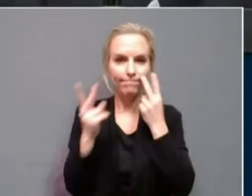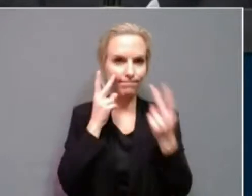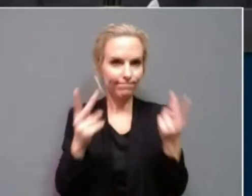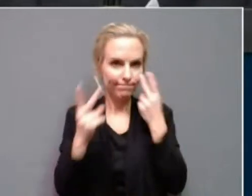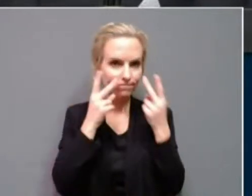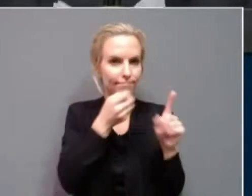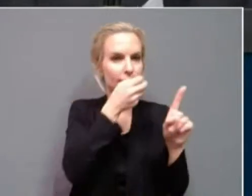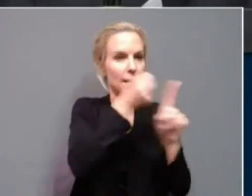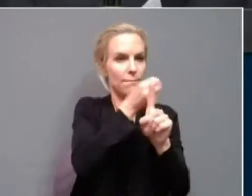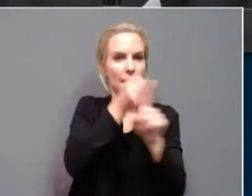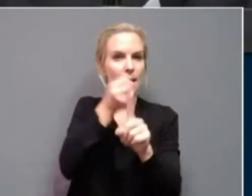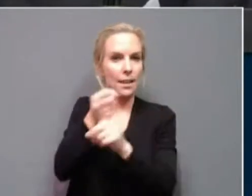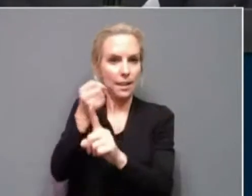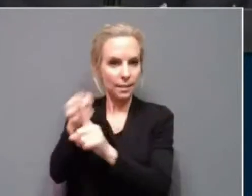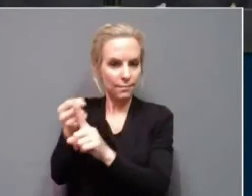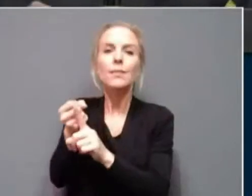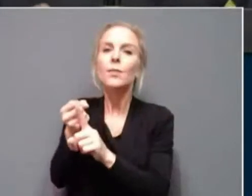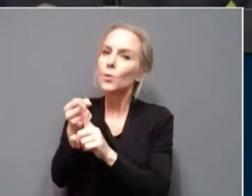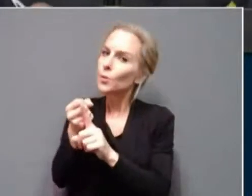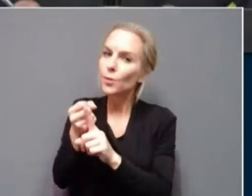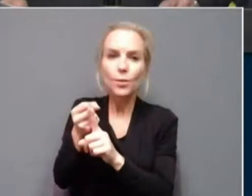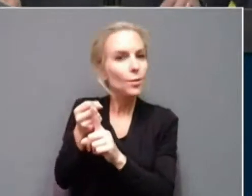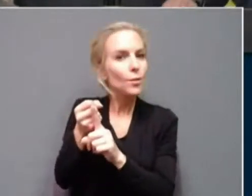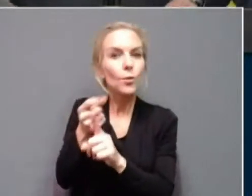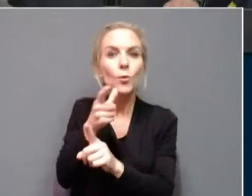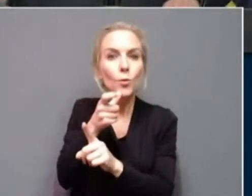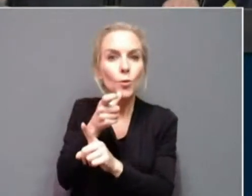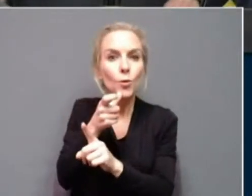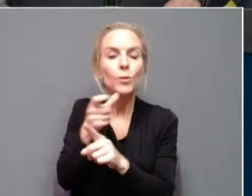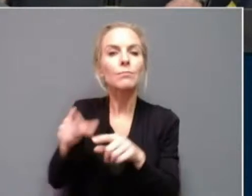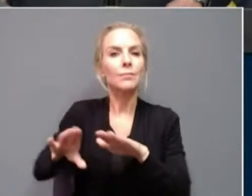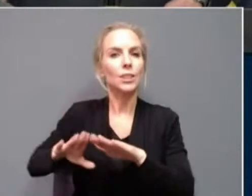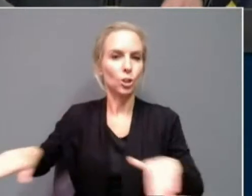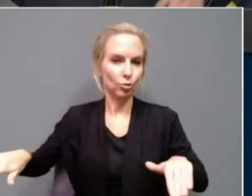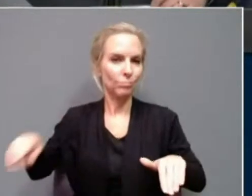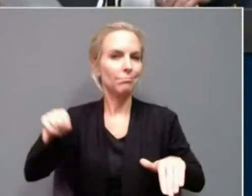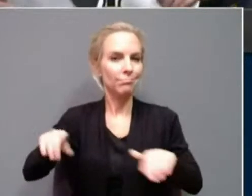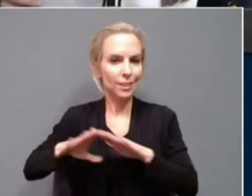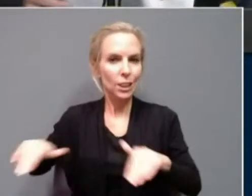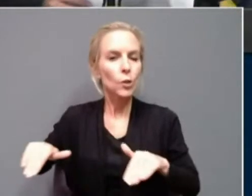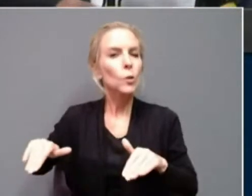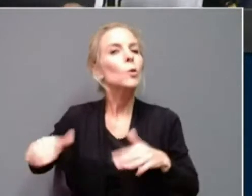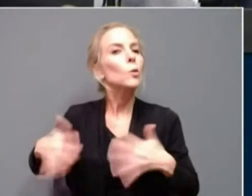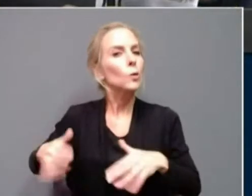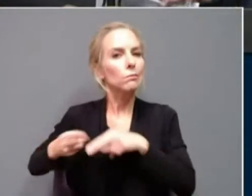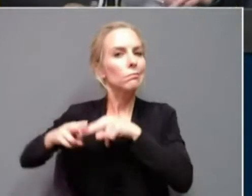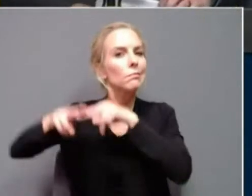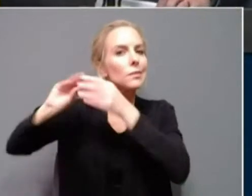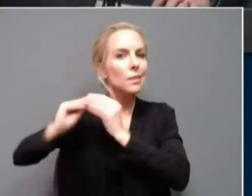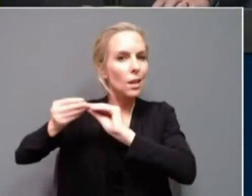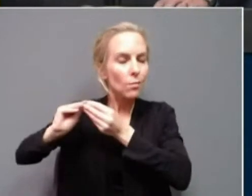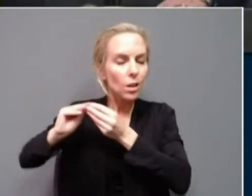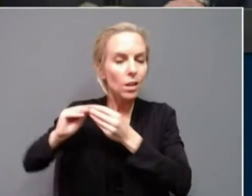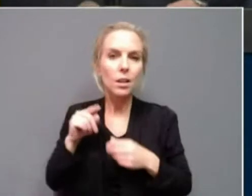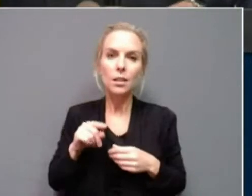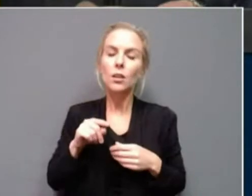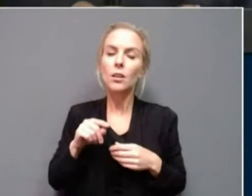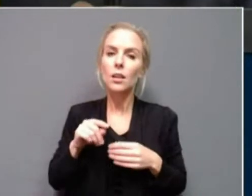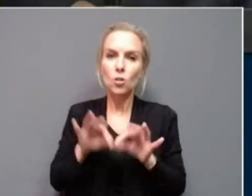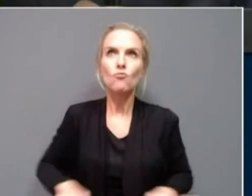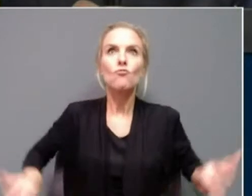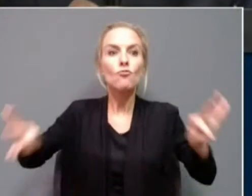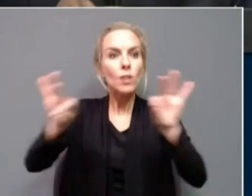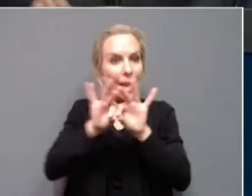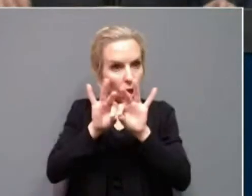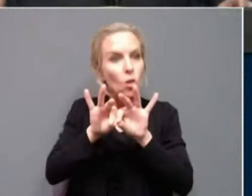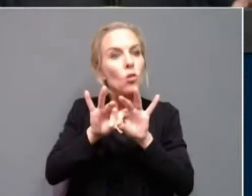more and more and more children. Those that have been critical of steps and the right steps